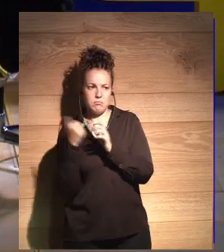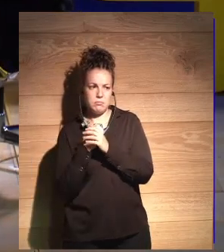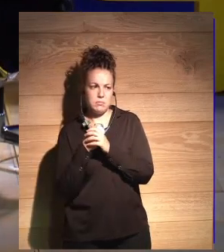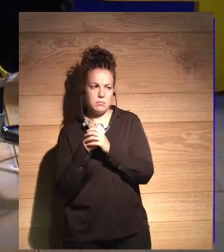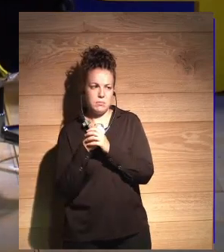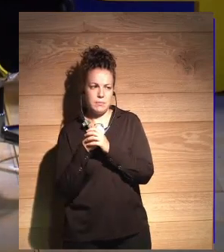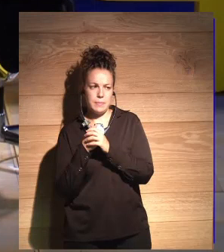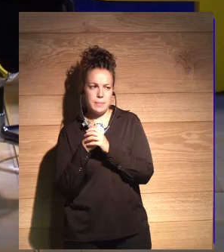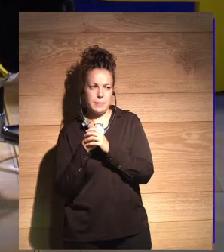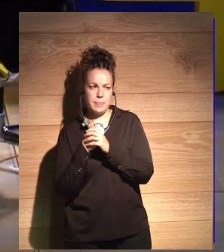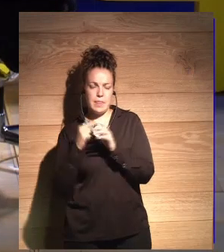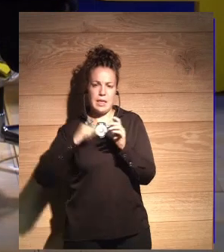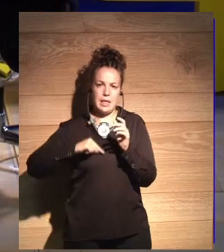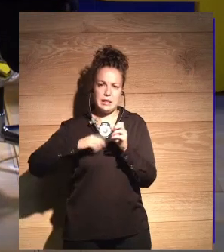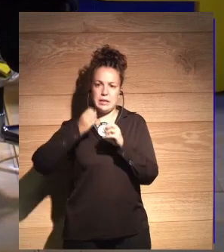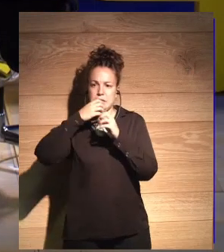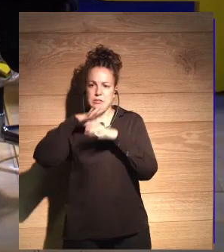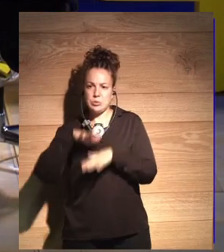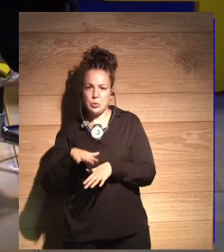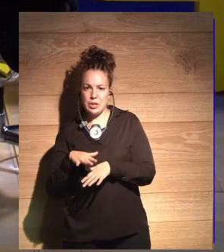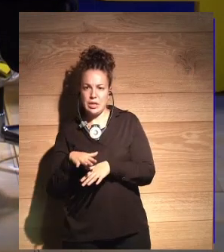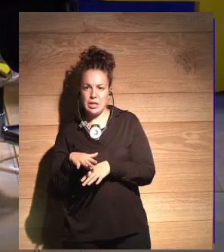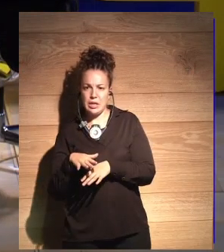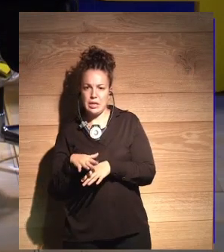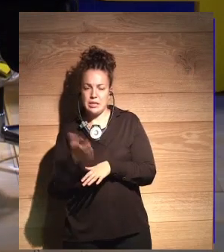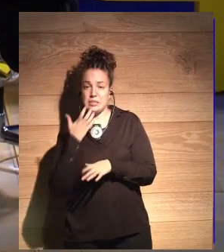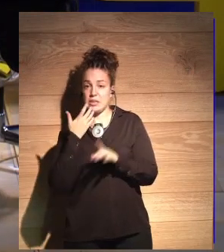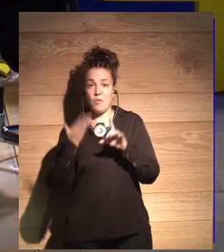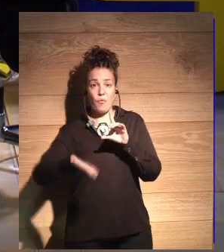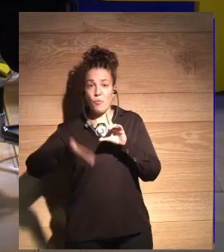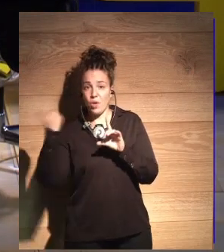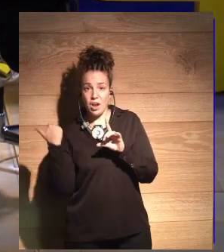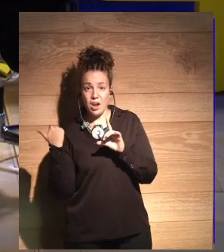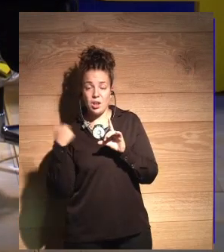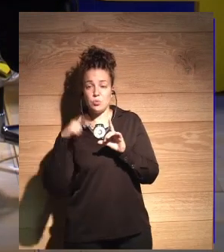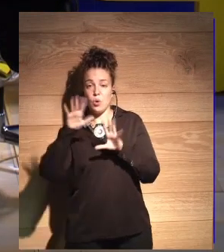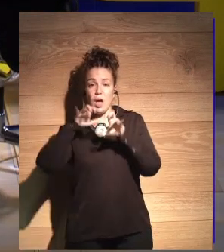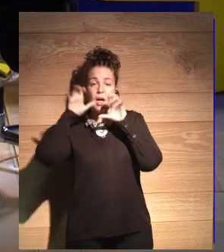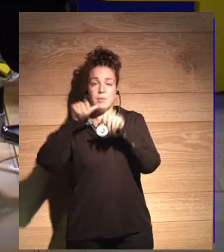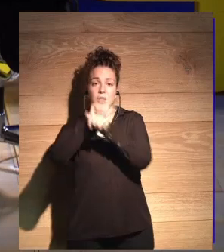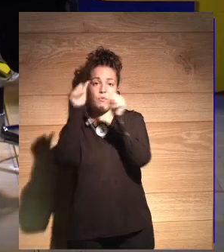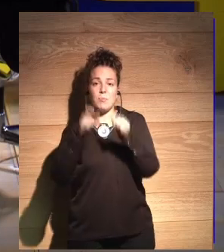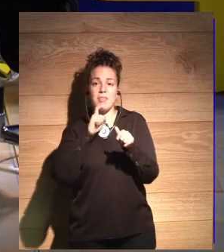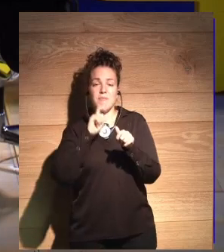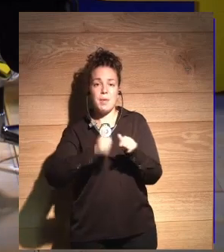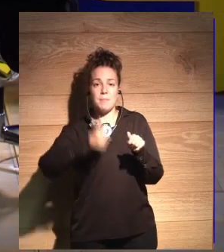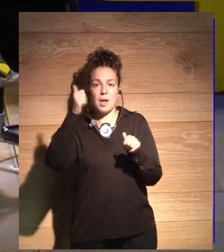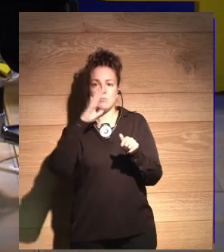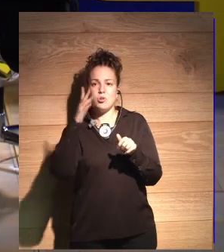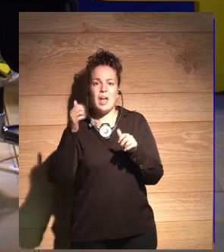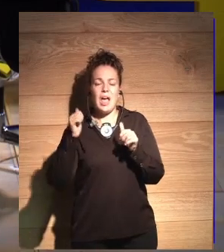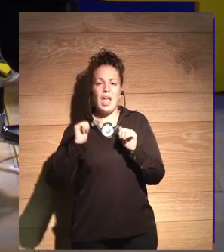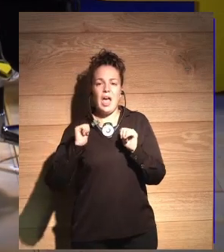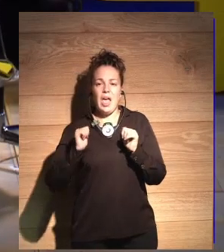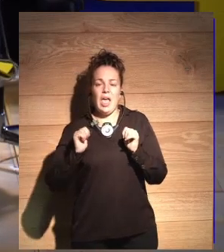and history and all of this stuff out, you learn the hard way, the prehistoric way. Right. Why you shouldn't go in that cave.